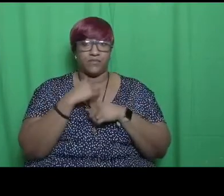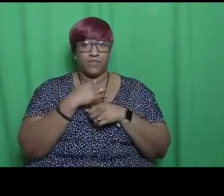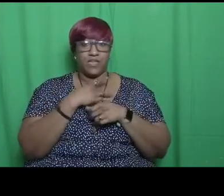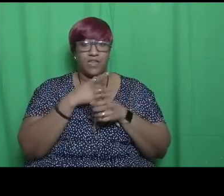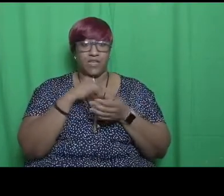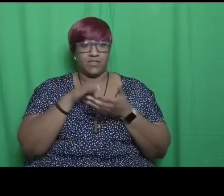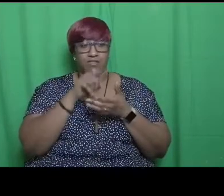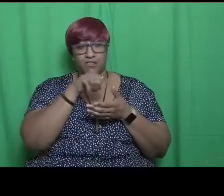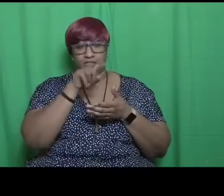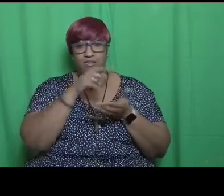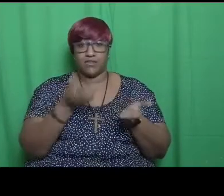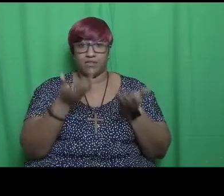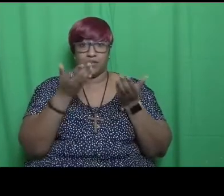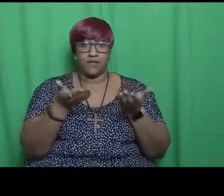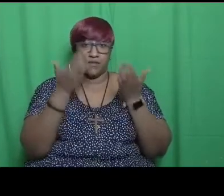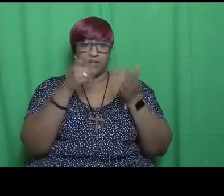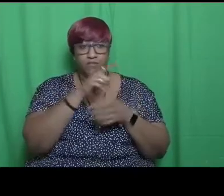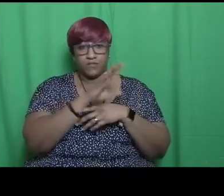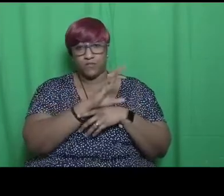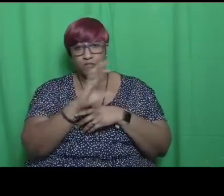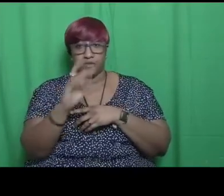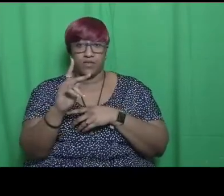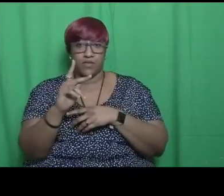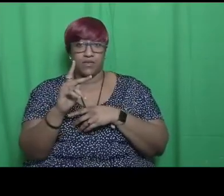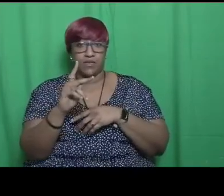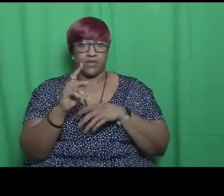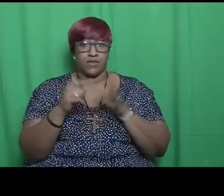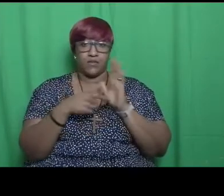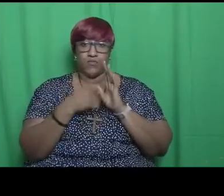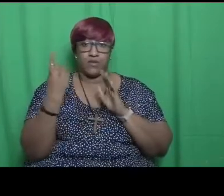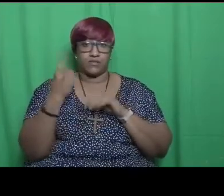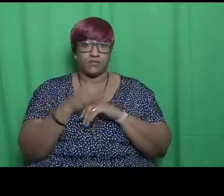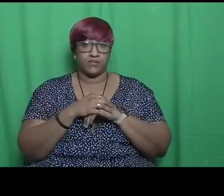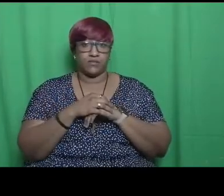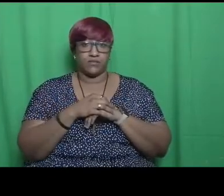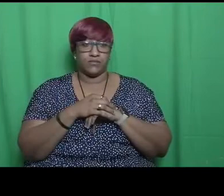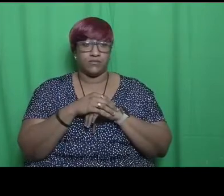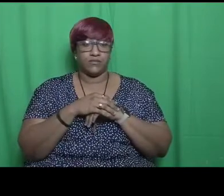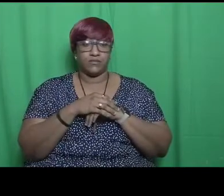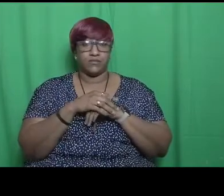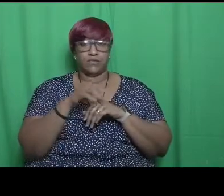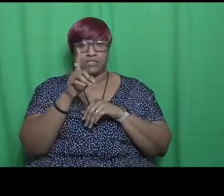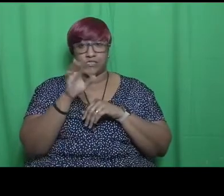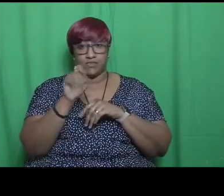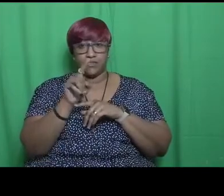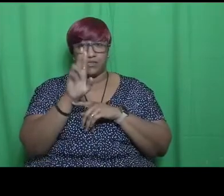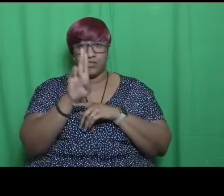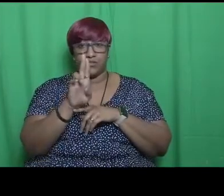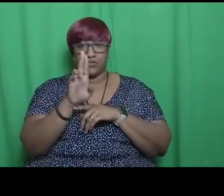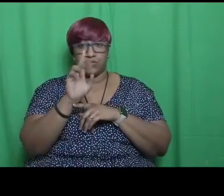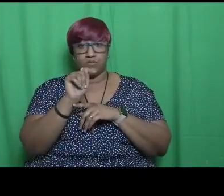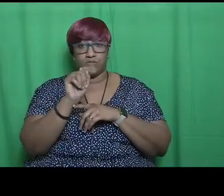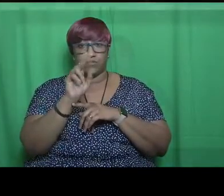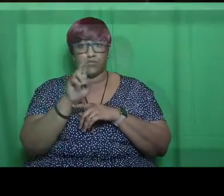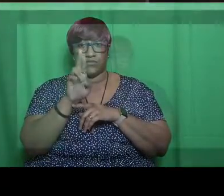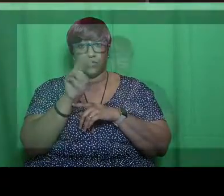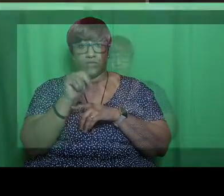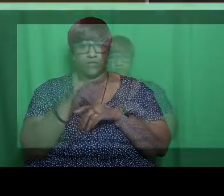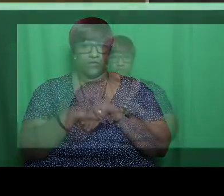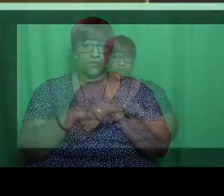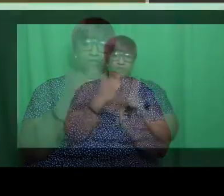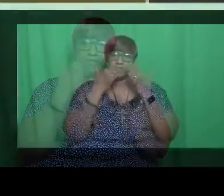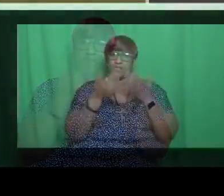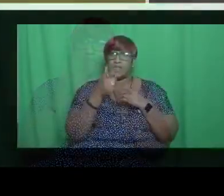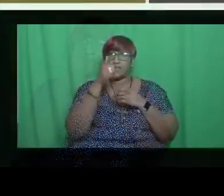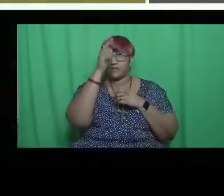they got up and returned at once. You know what they did? They did a U-turn. I don't know about you, but thank